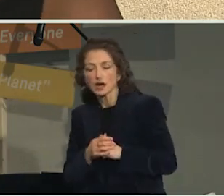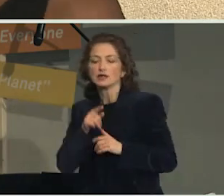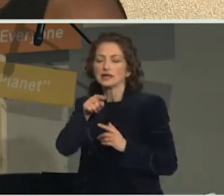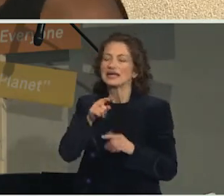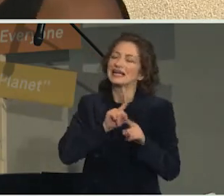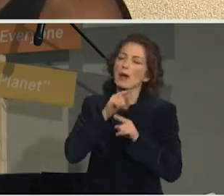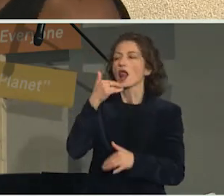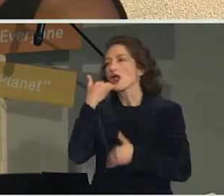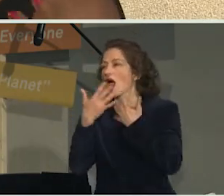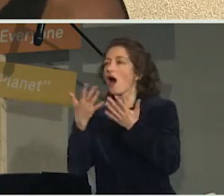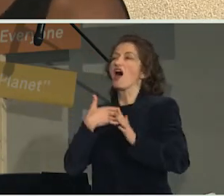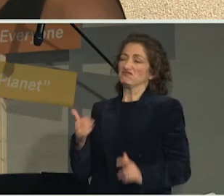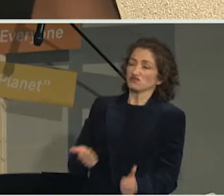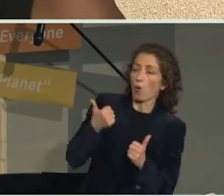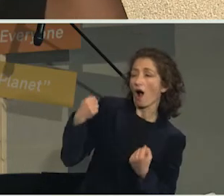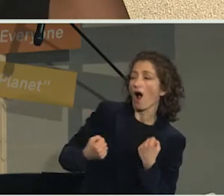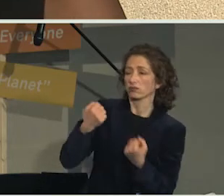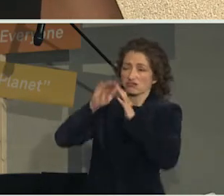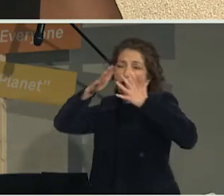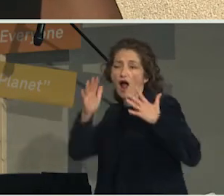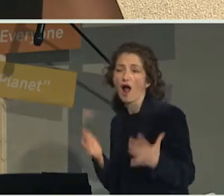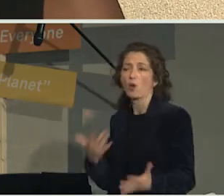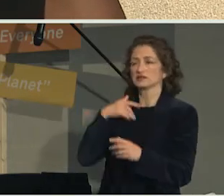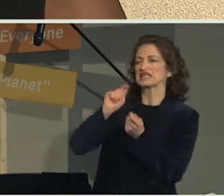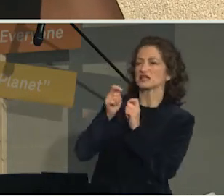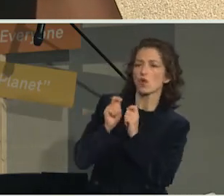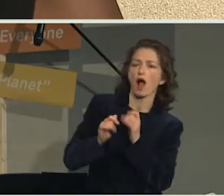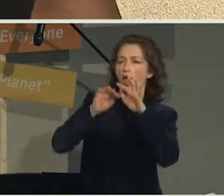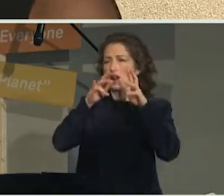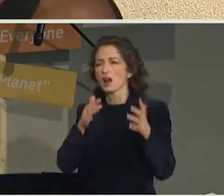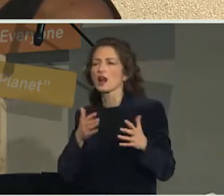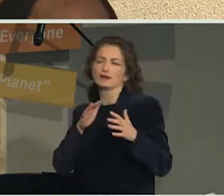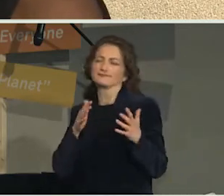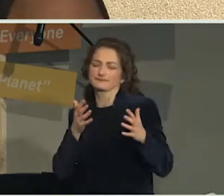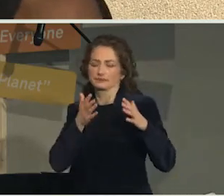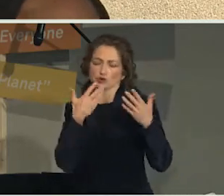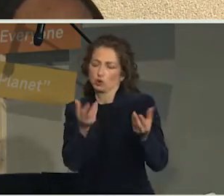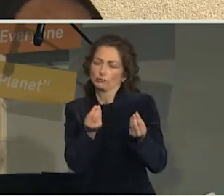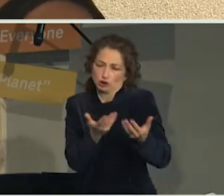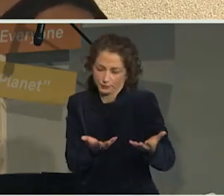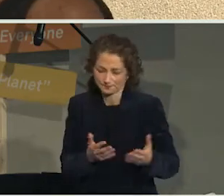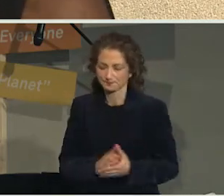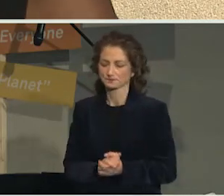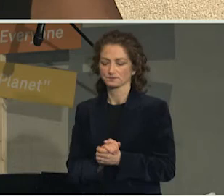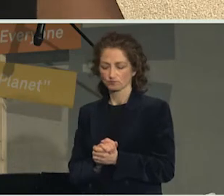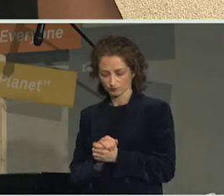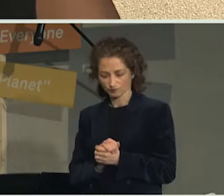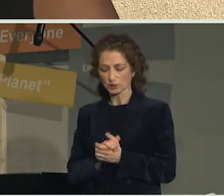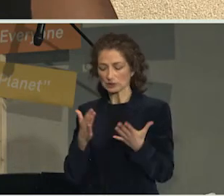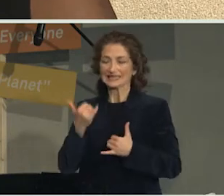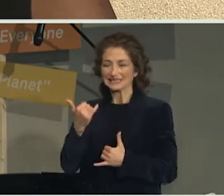wealth and privilege that adorned the hall, the rituals of belonging to which he was now the first Black